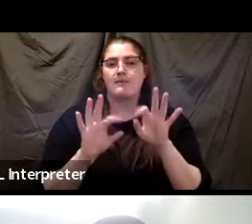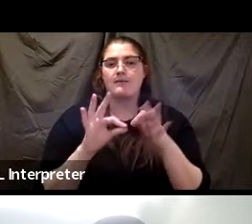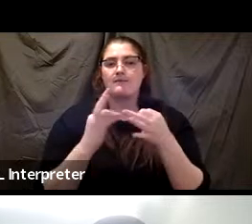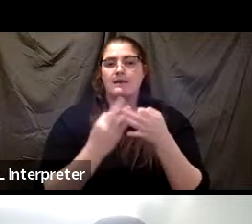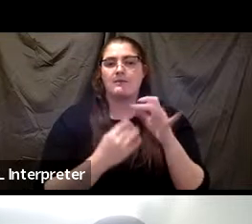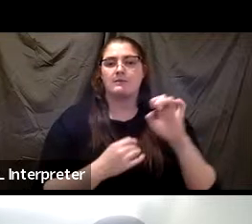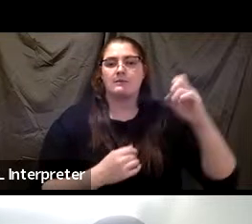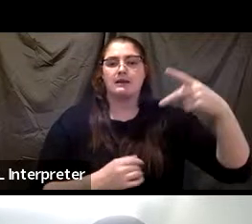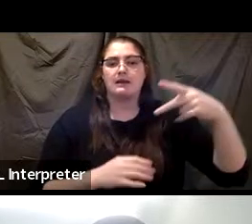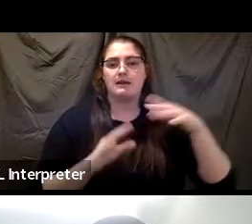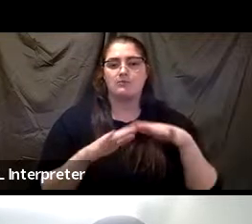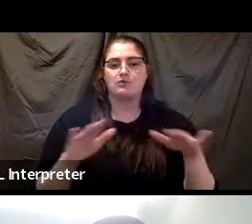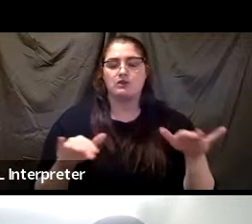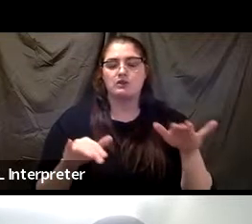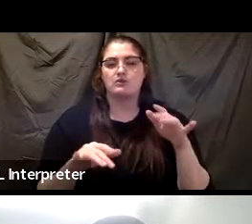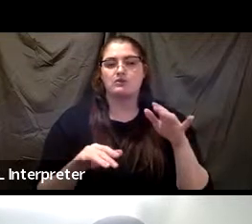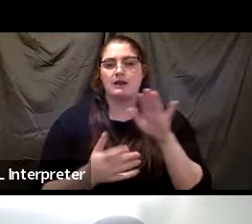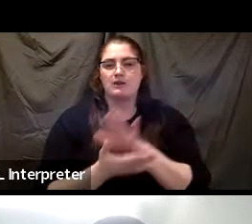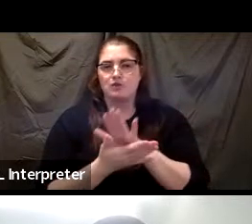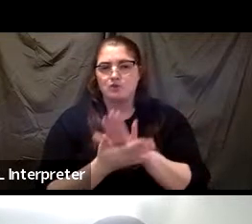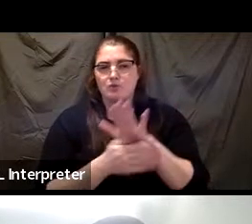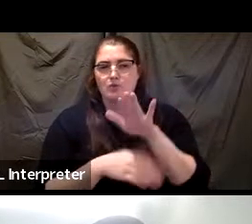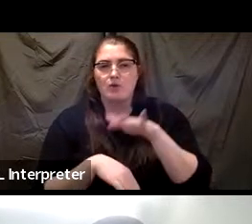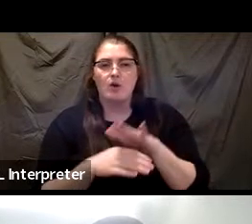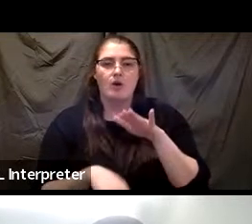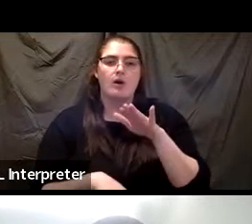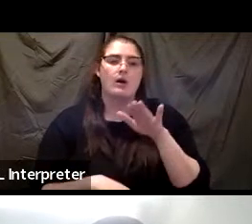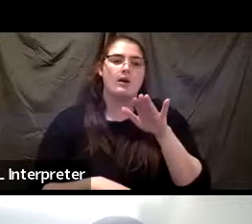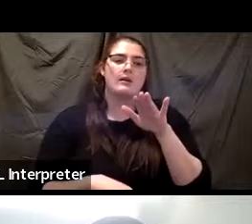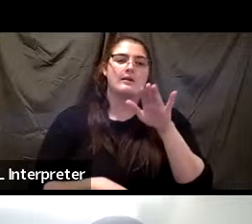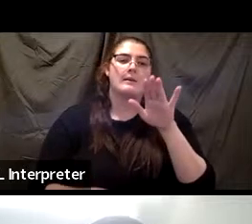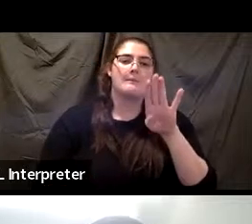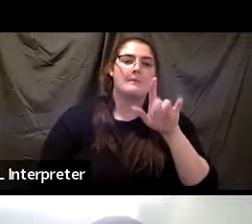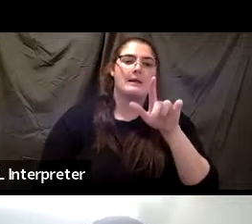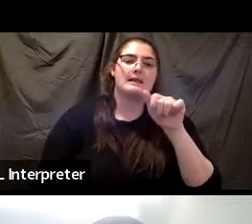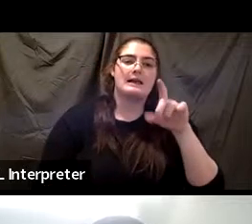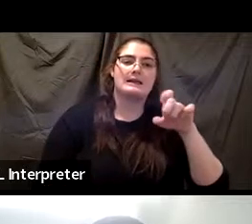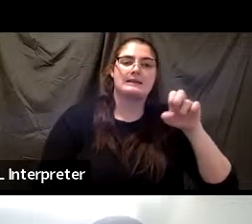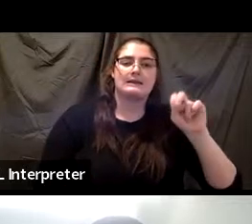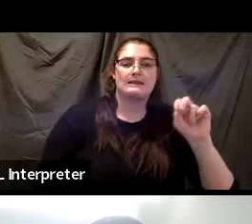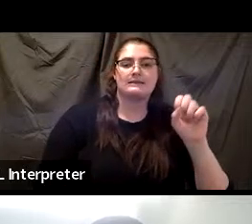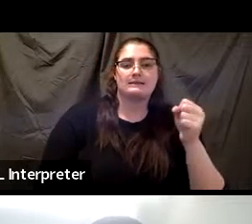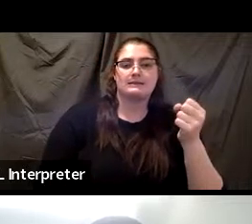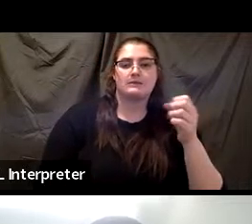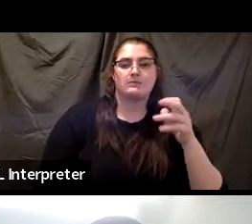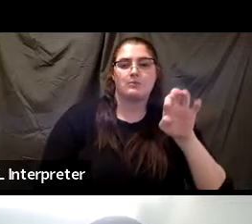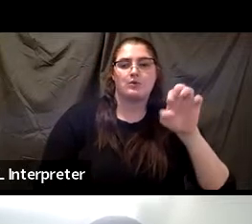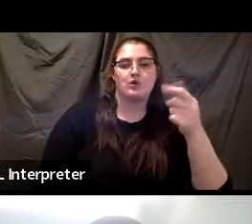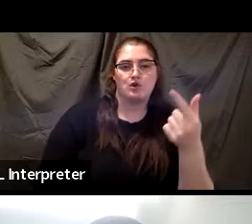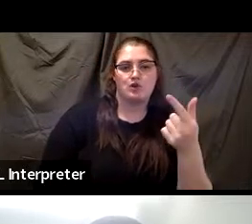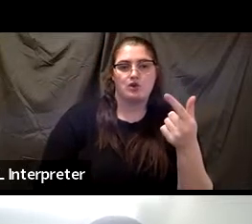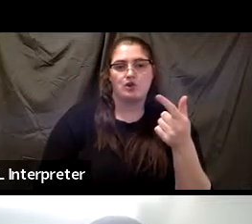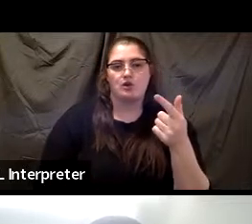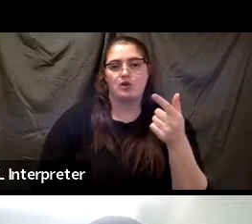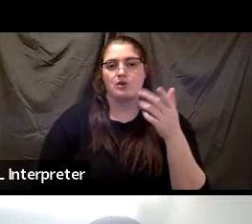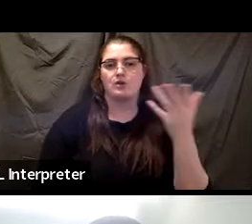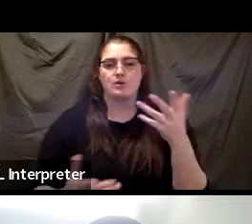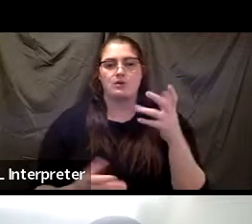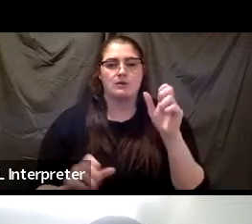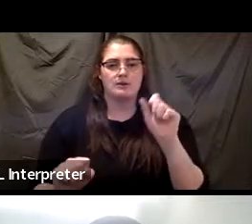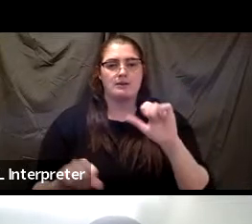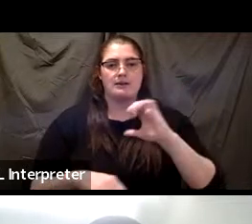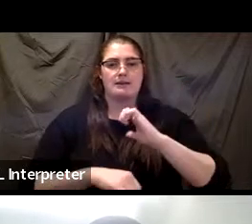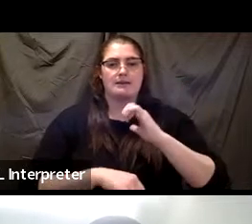on Bladensburg. What would the process be to get a police presence during popular drop-off and pickup, particularly 4 to 6? Sure.